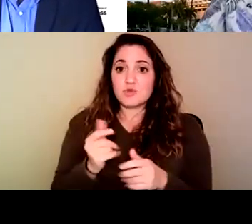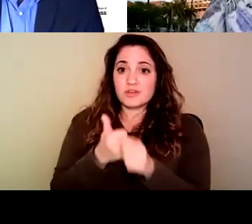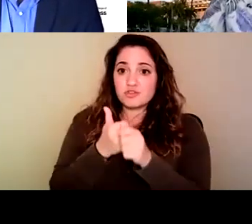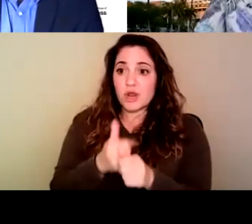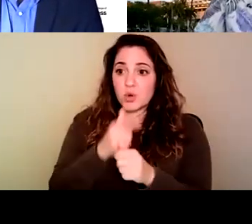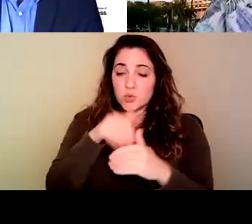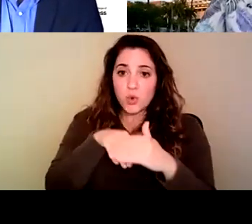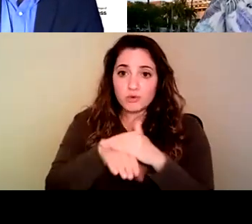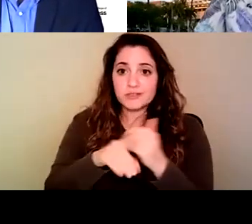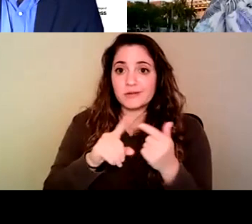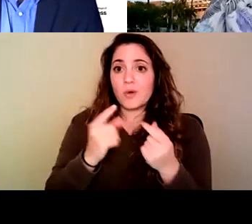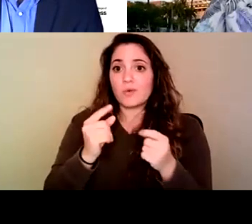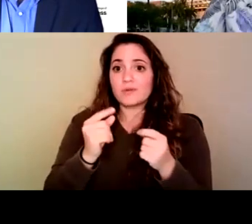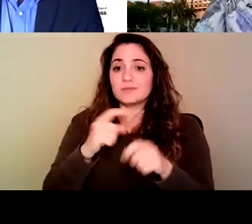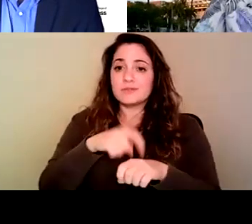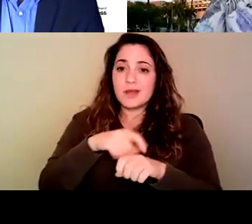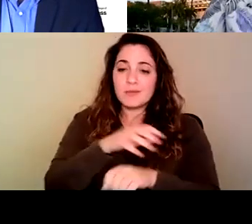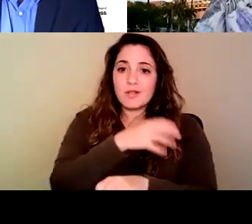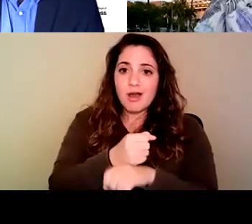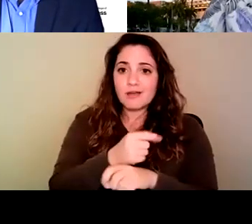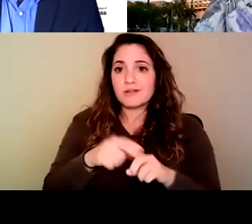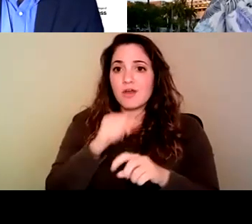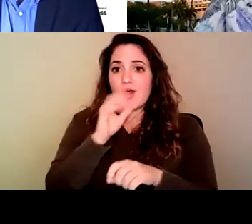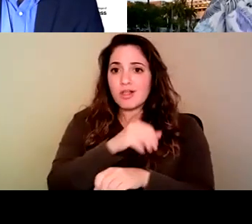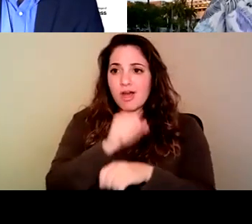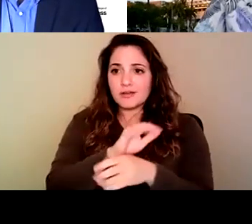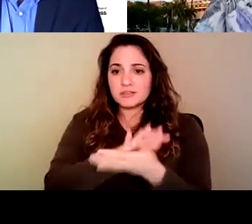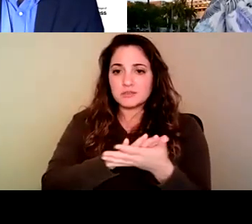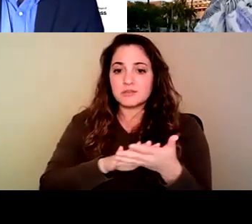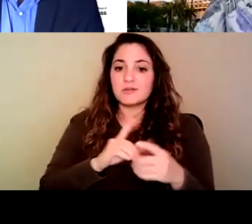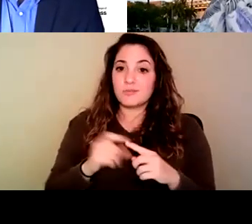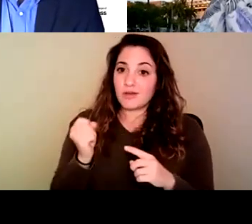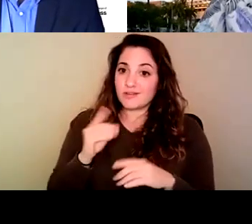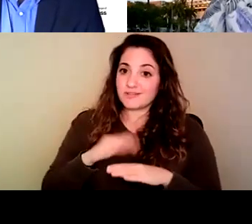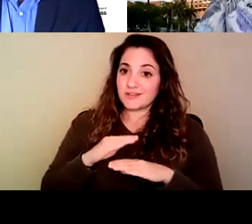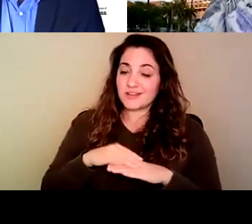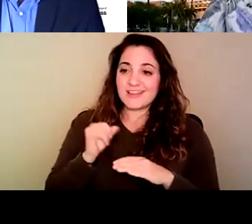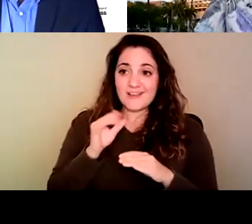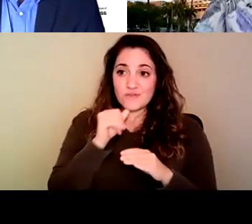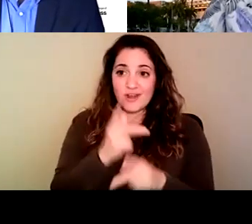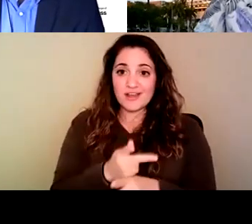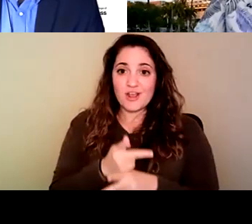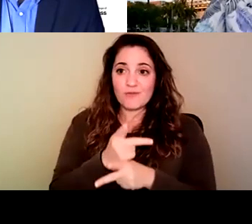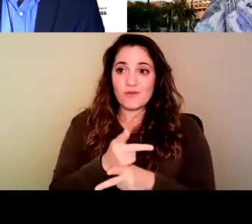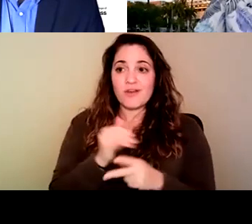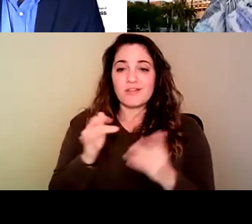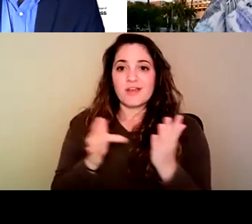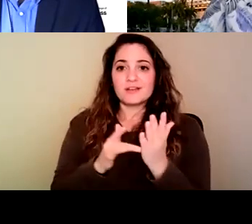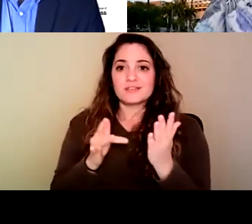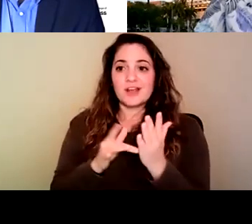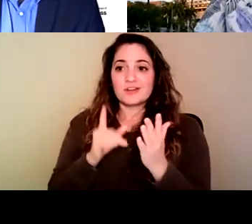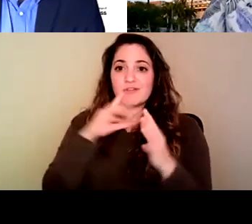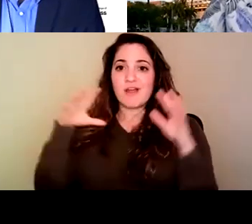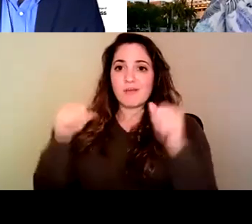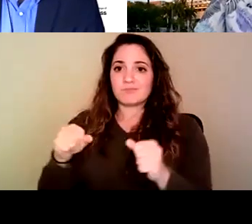in there, what time it was locked, what time it was unlocked. But if you're not careful, this technology takes away the hospitality.